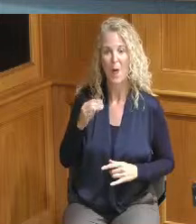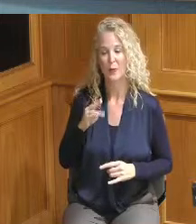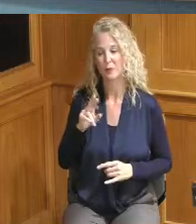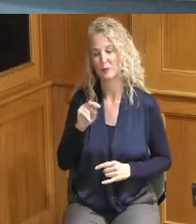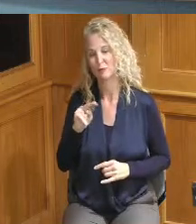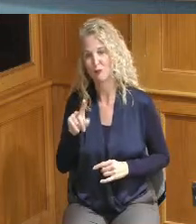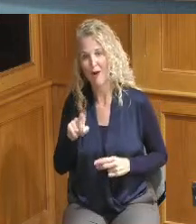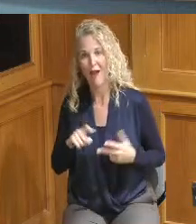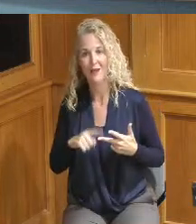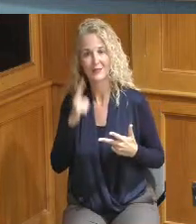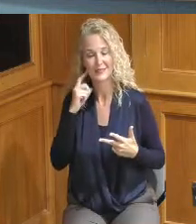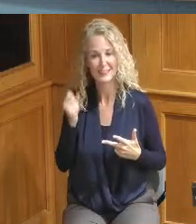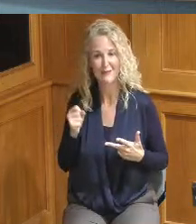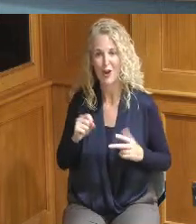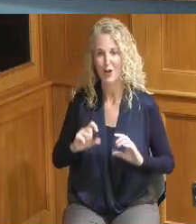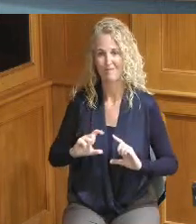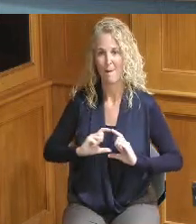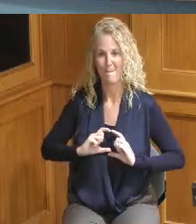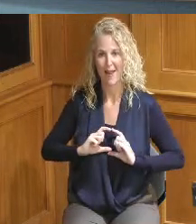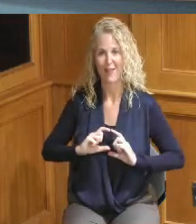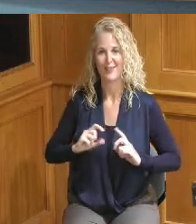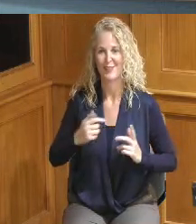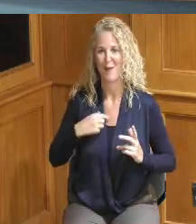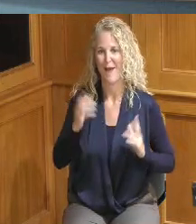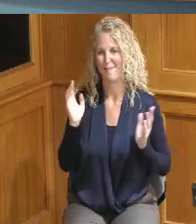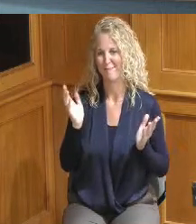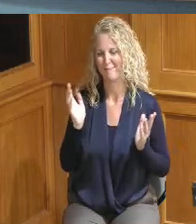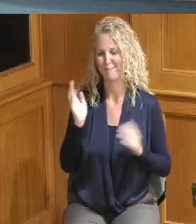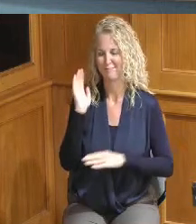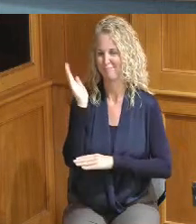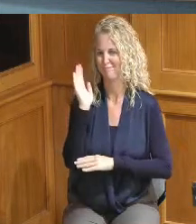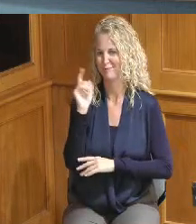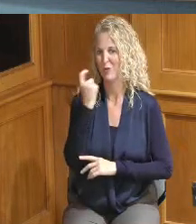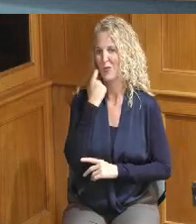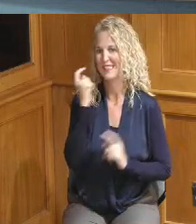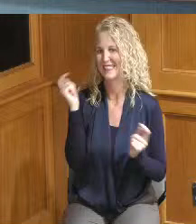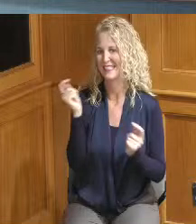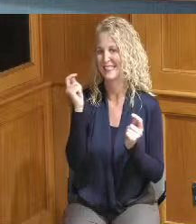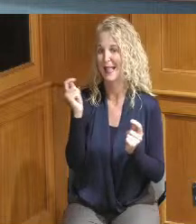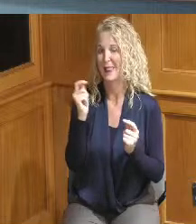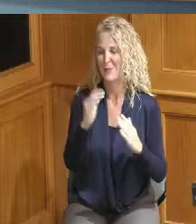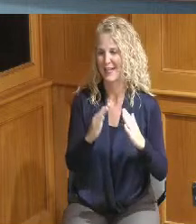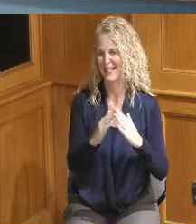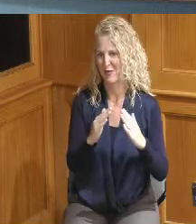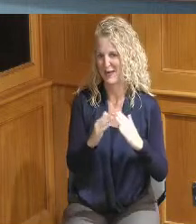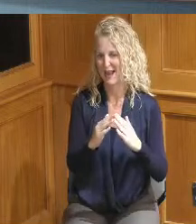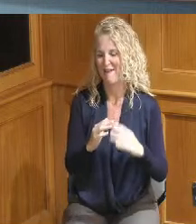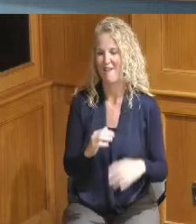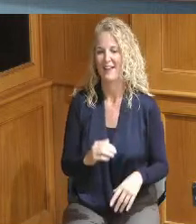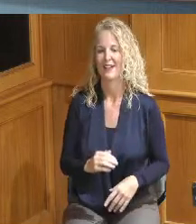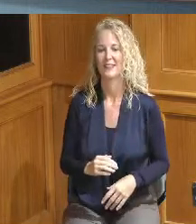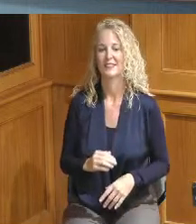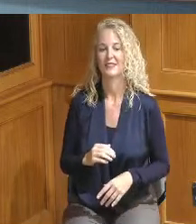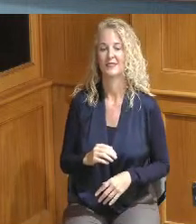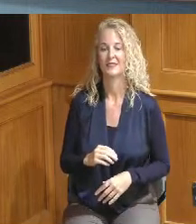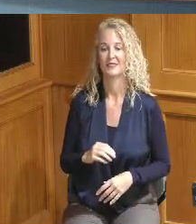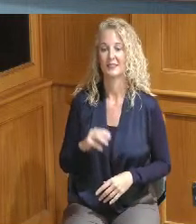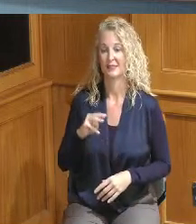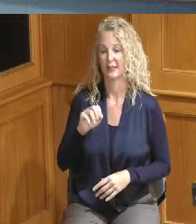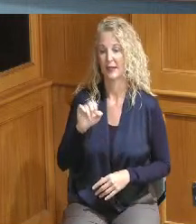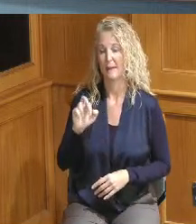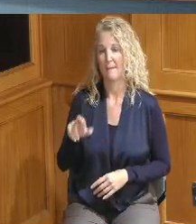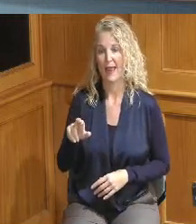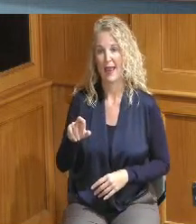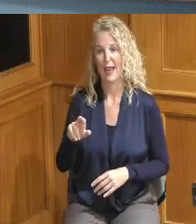silver medals. And so we had a celebration at Fountain Square that was put together by Vice Mayor Jan Michelle